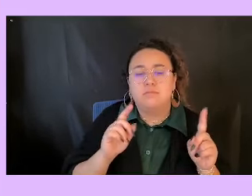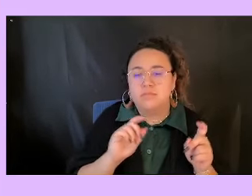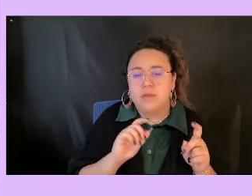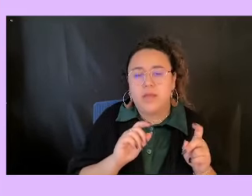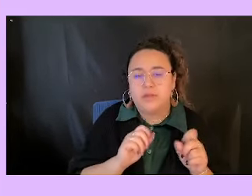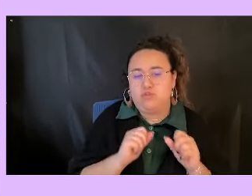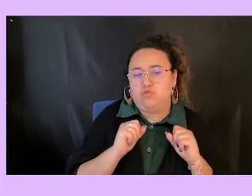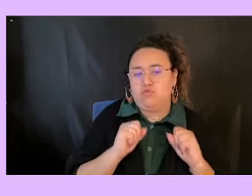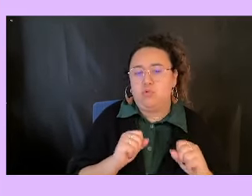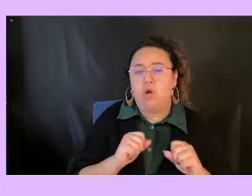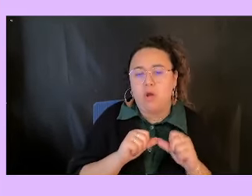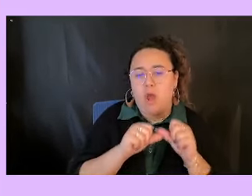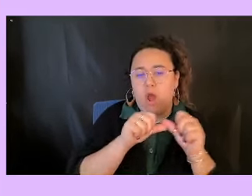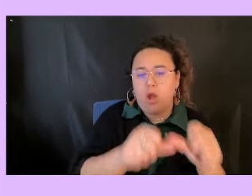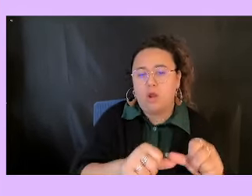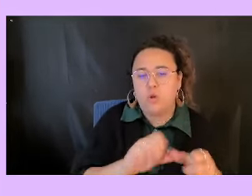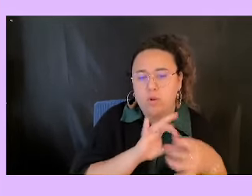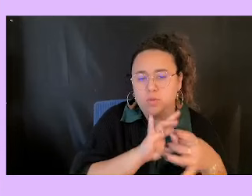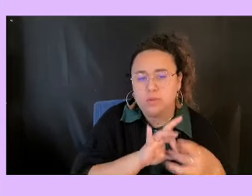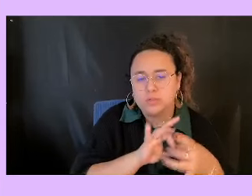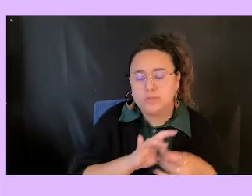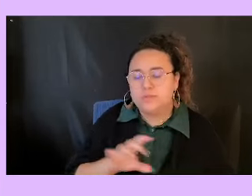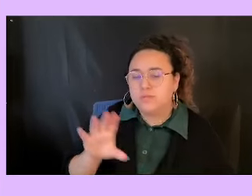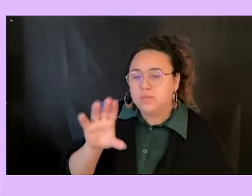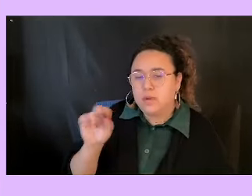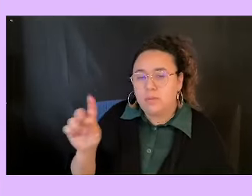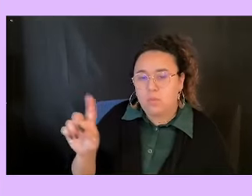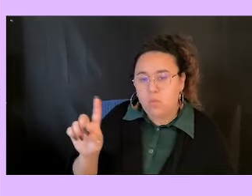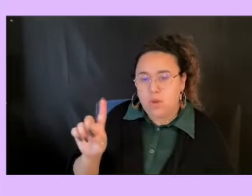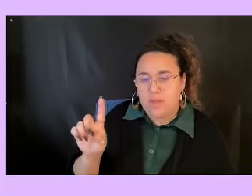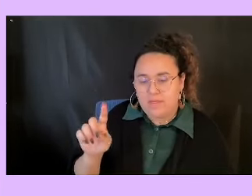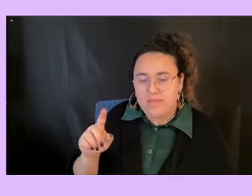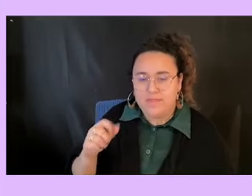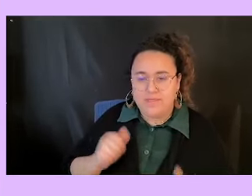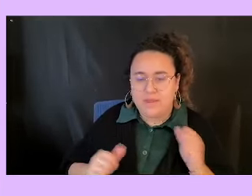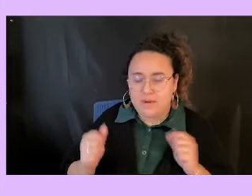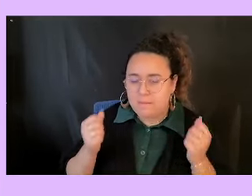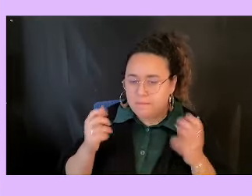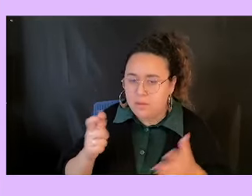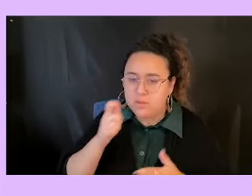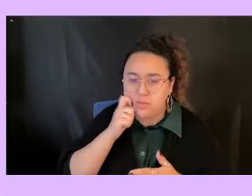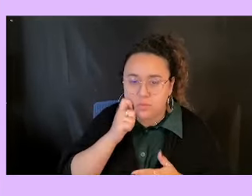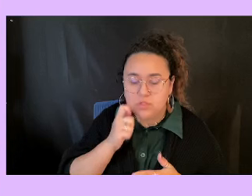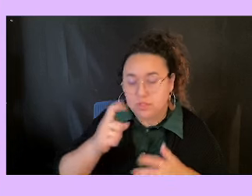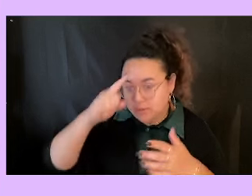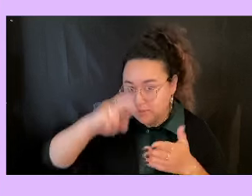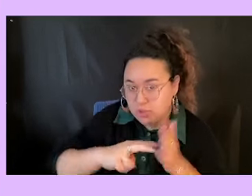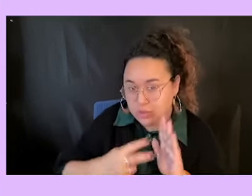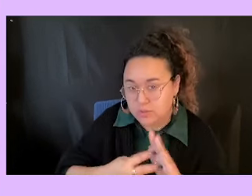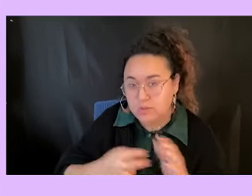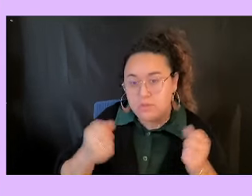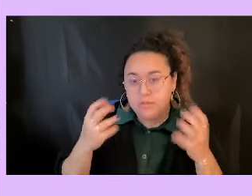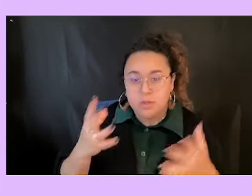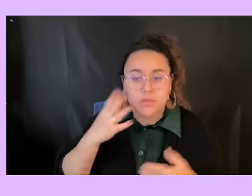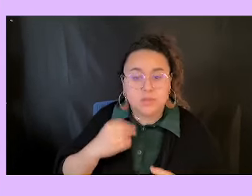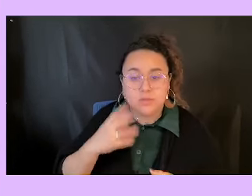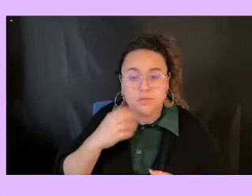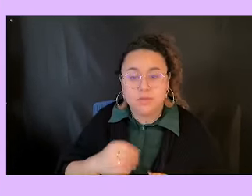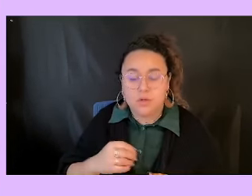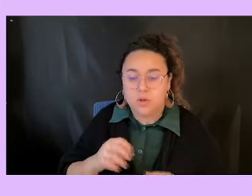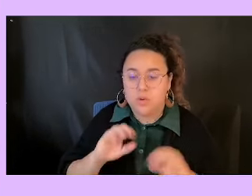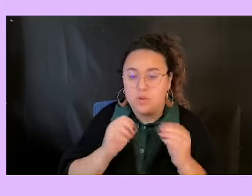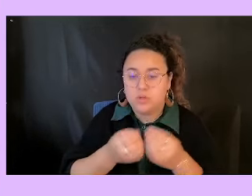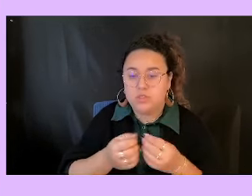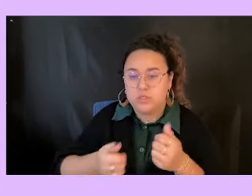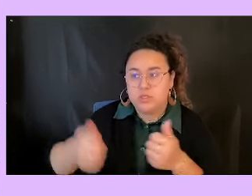relationship? So at Company One Theater, we are an intentionally multiracial, multi-experience organization, and that's top to bottom,